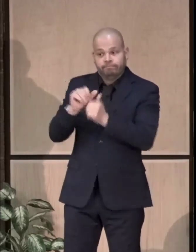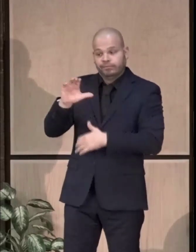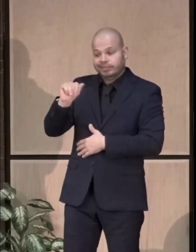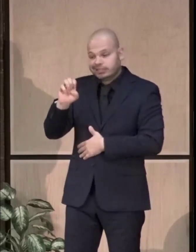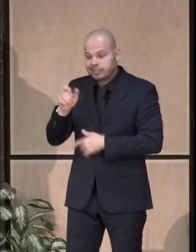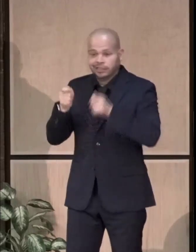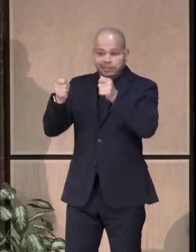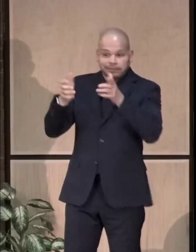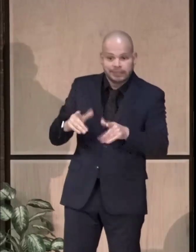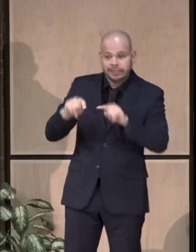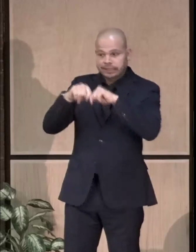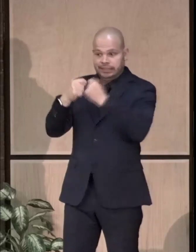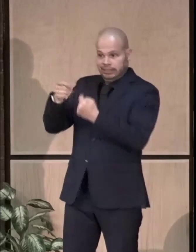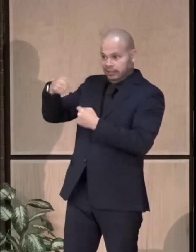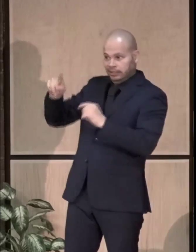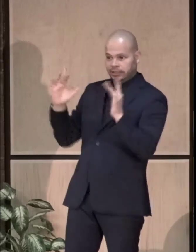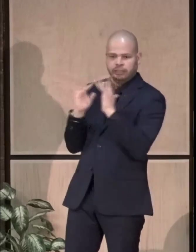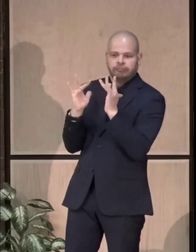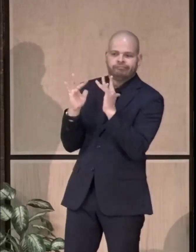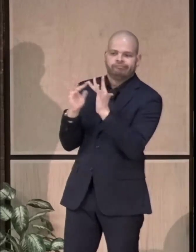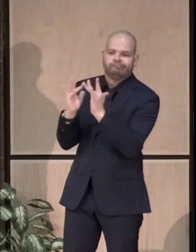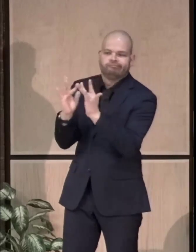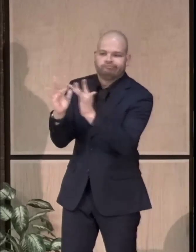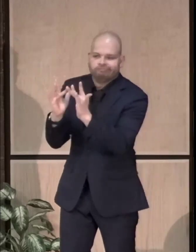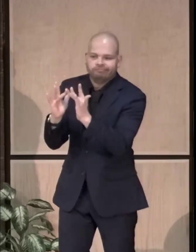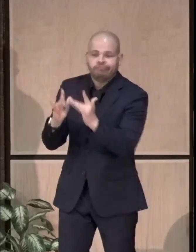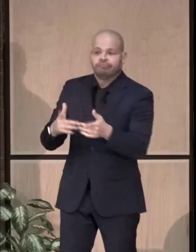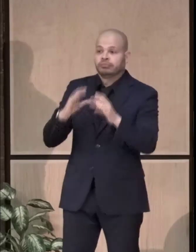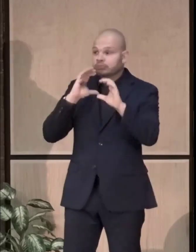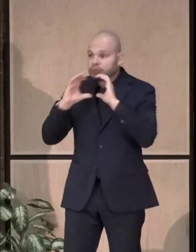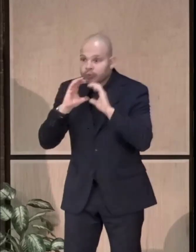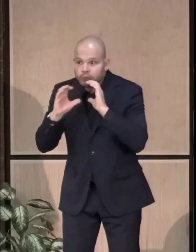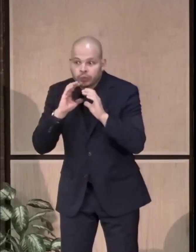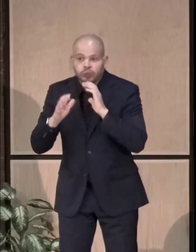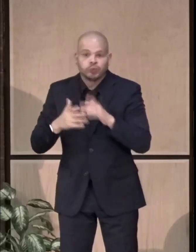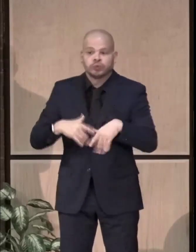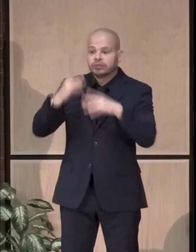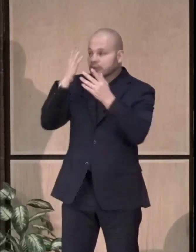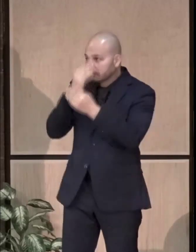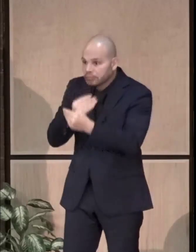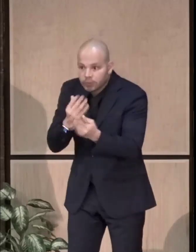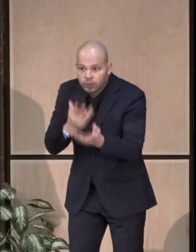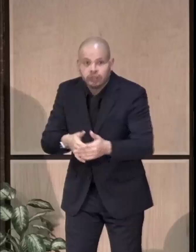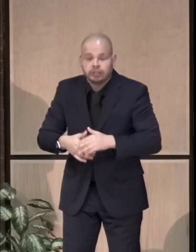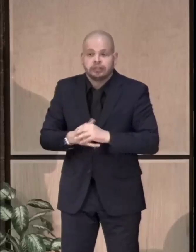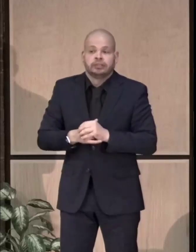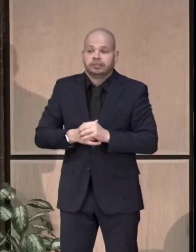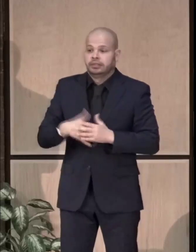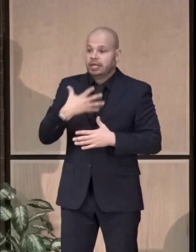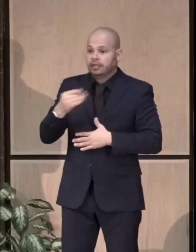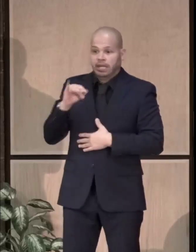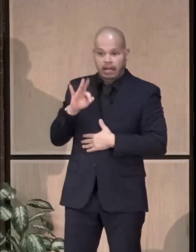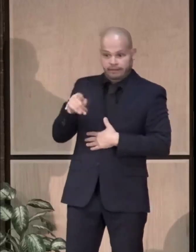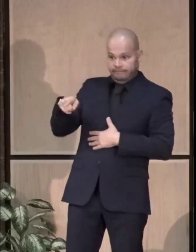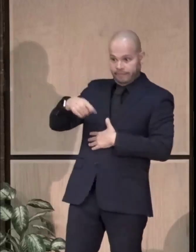to submit all requested documentation and or information to them within 30 days of request, right? Yes,